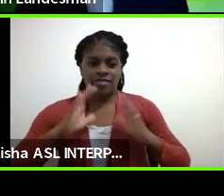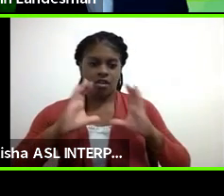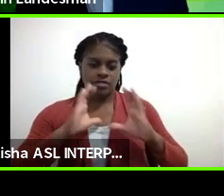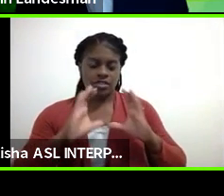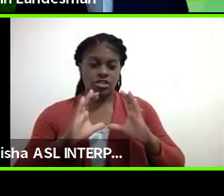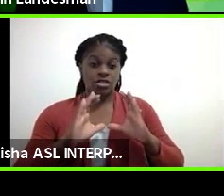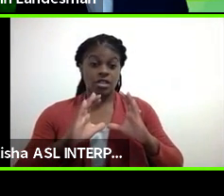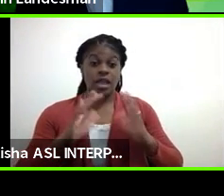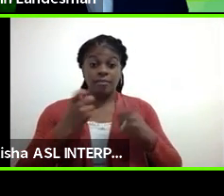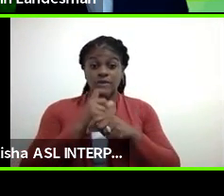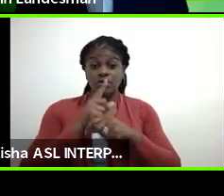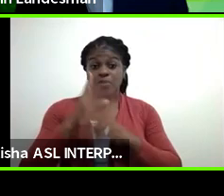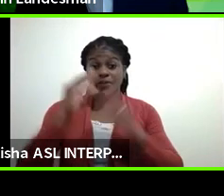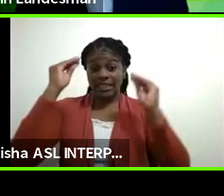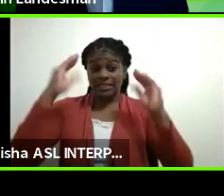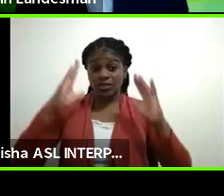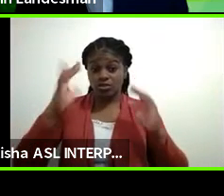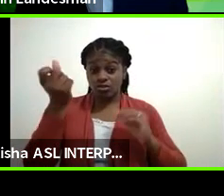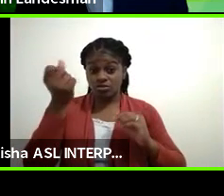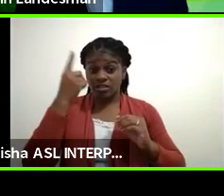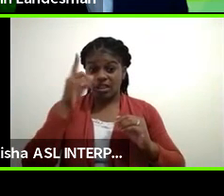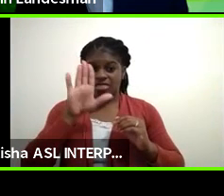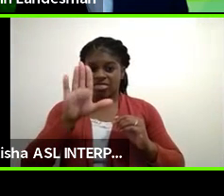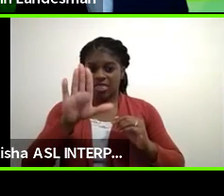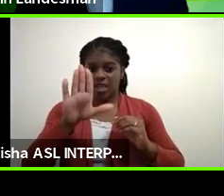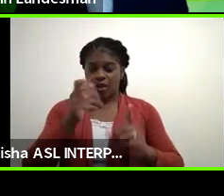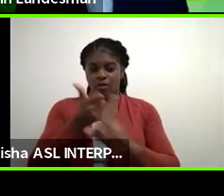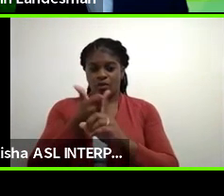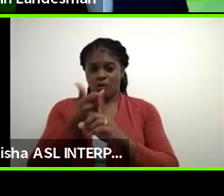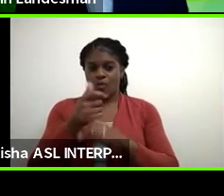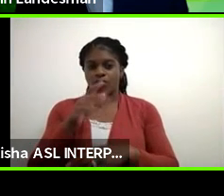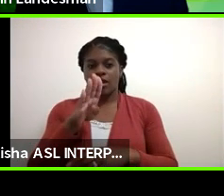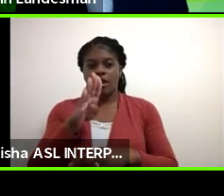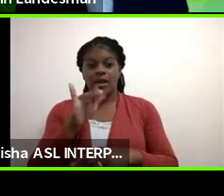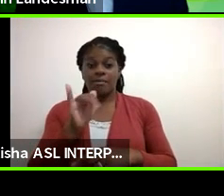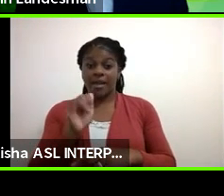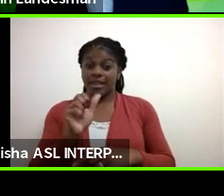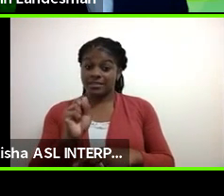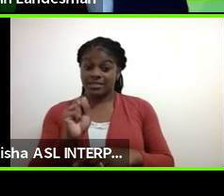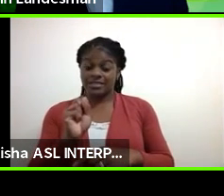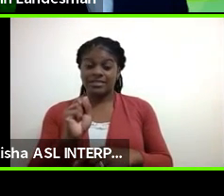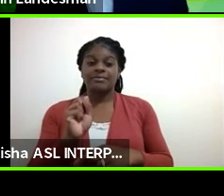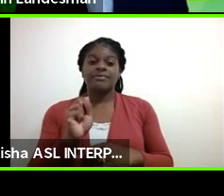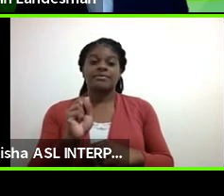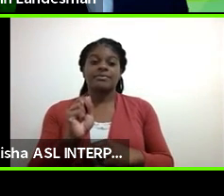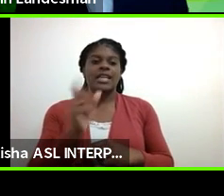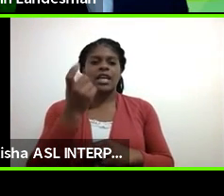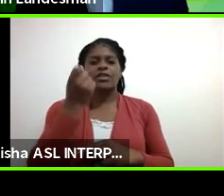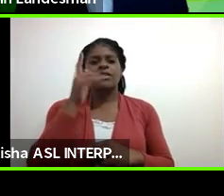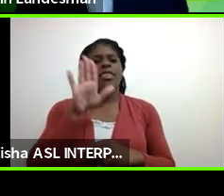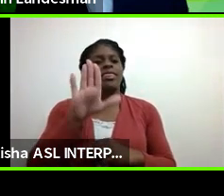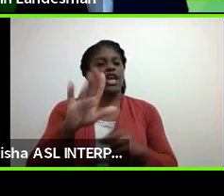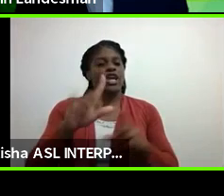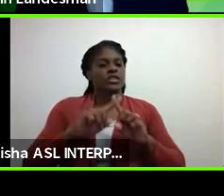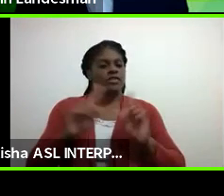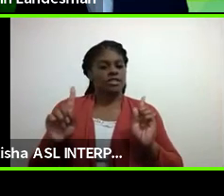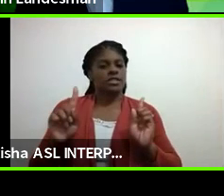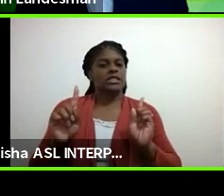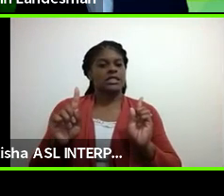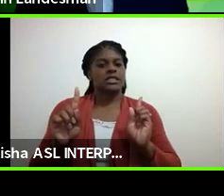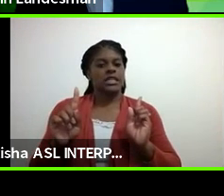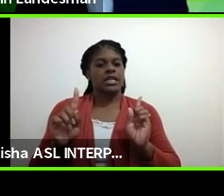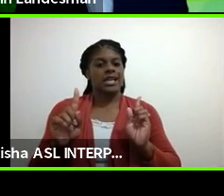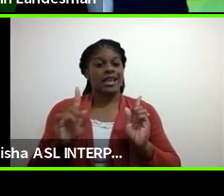them understanding their own biases and understanding their differences and the differences of